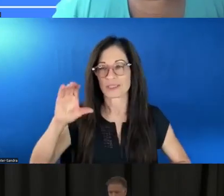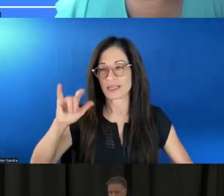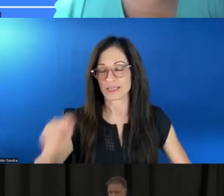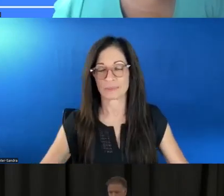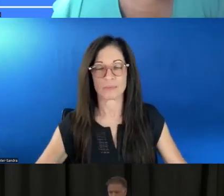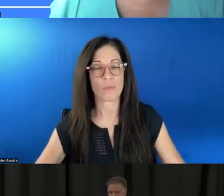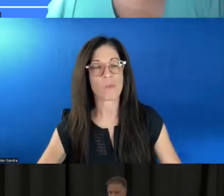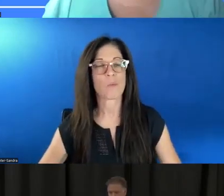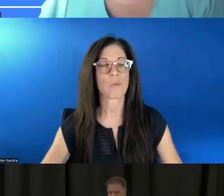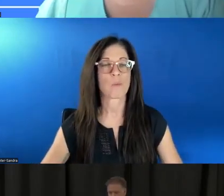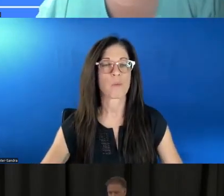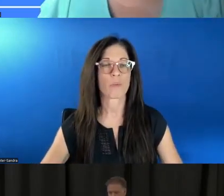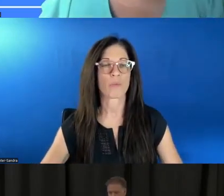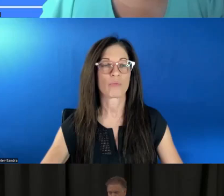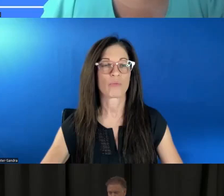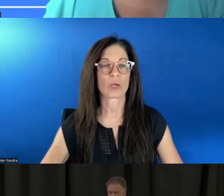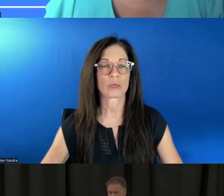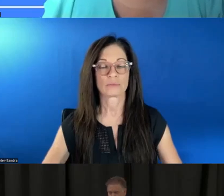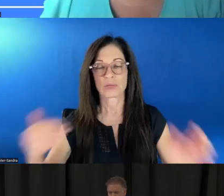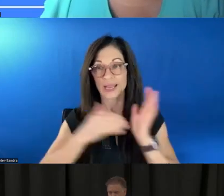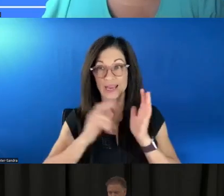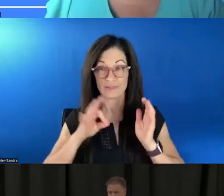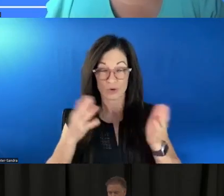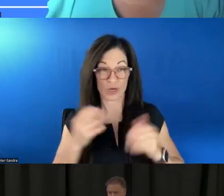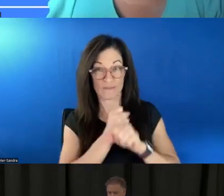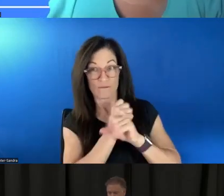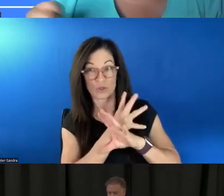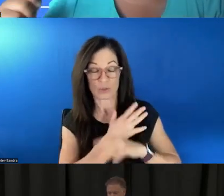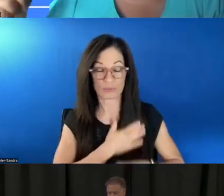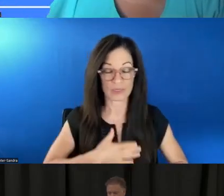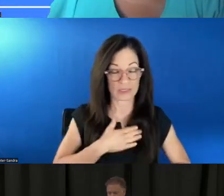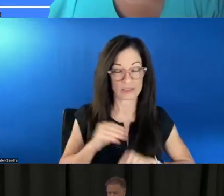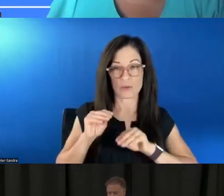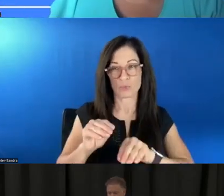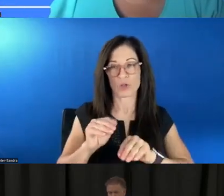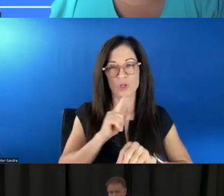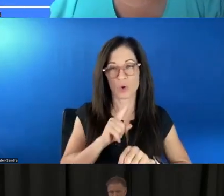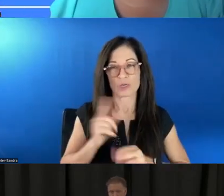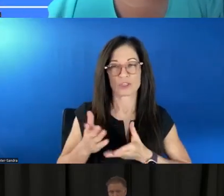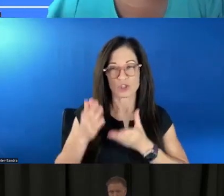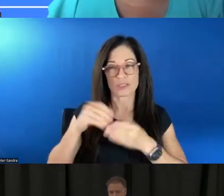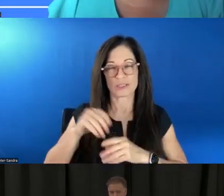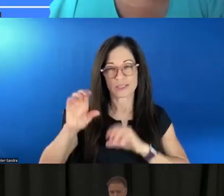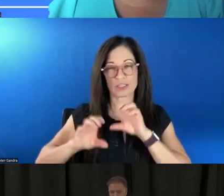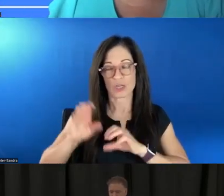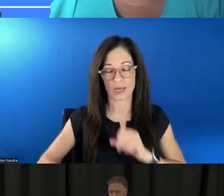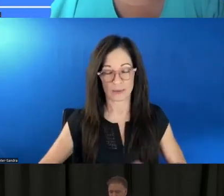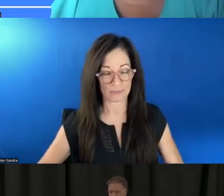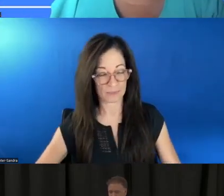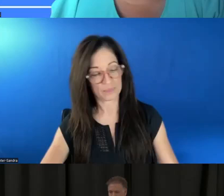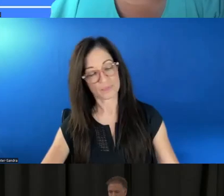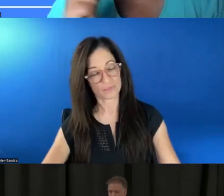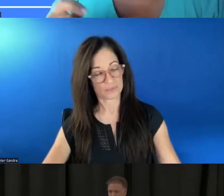again, please put if you are participating virtual, please put your suggestions in the chat. But otherwise, we are